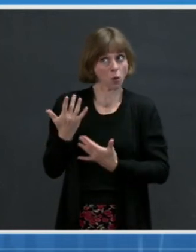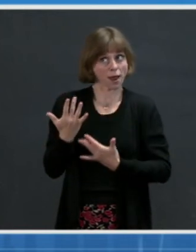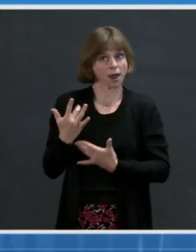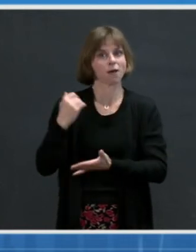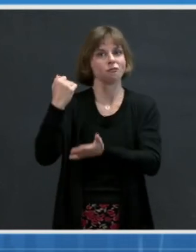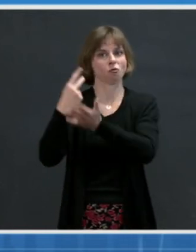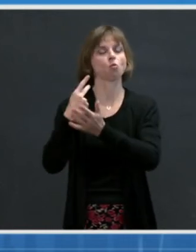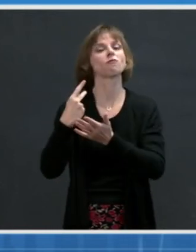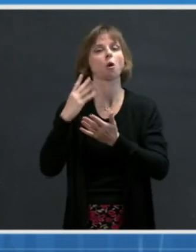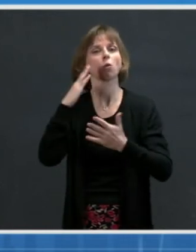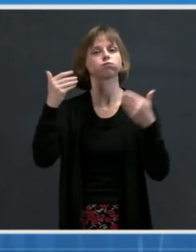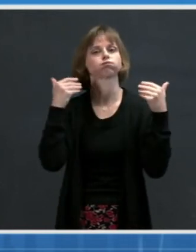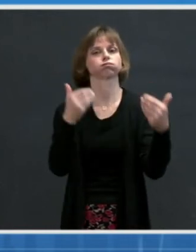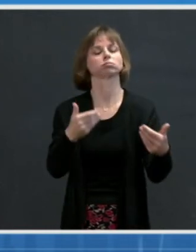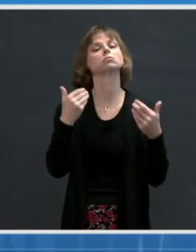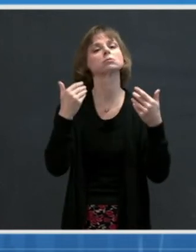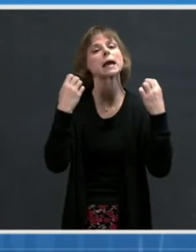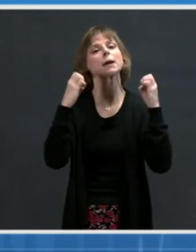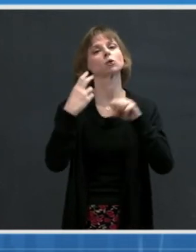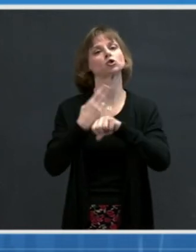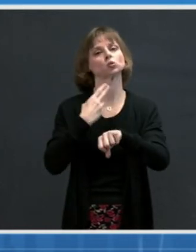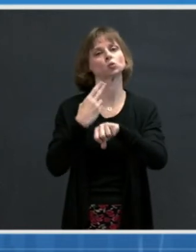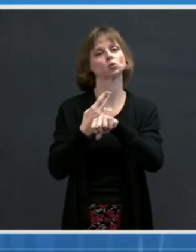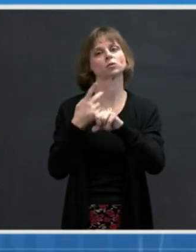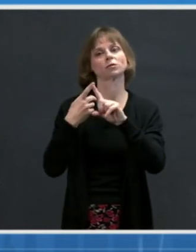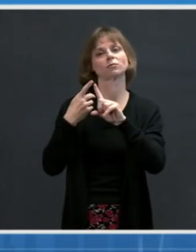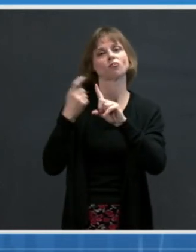use authorization by the FDA.